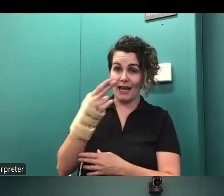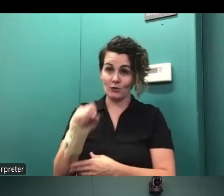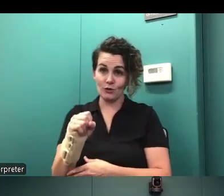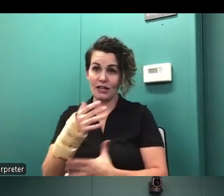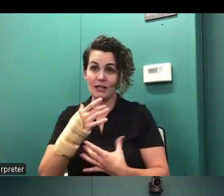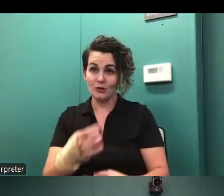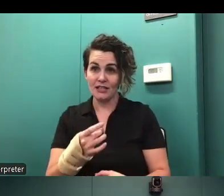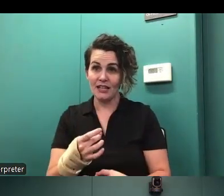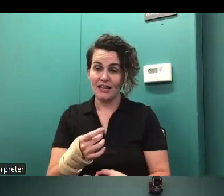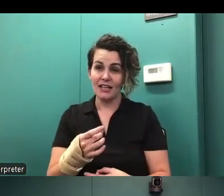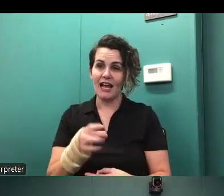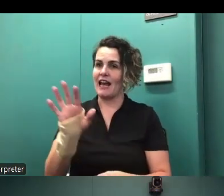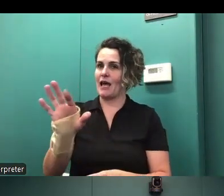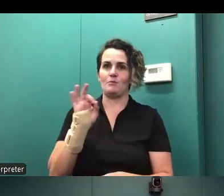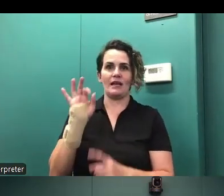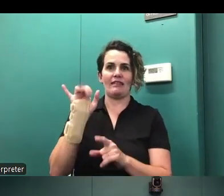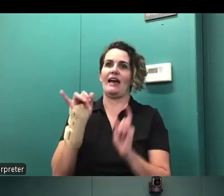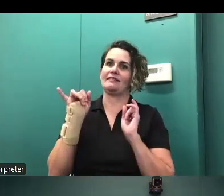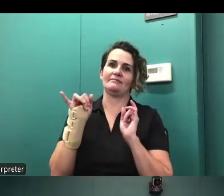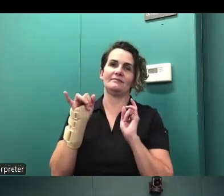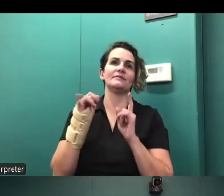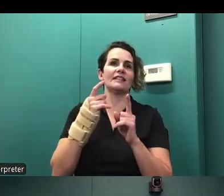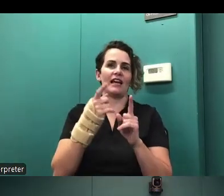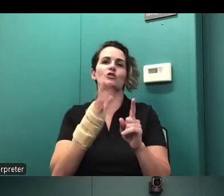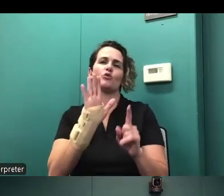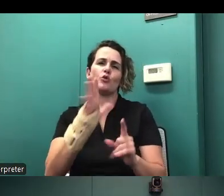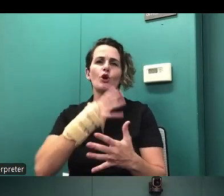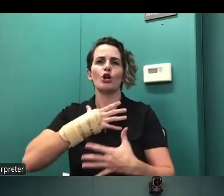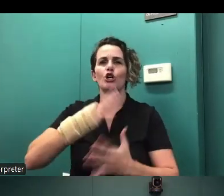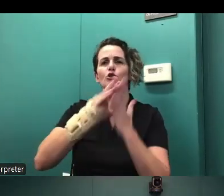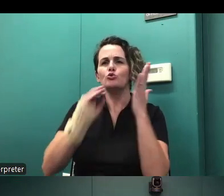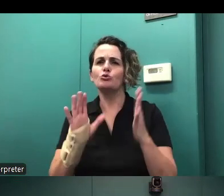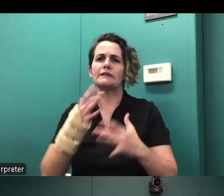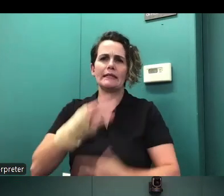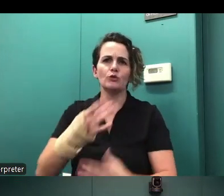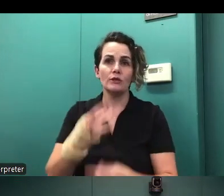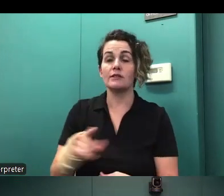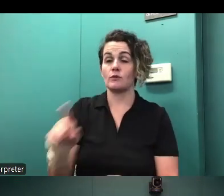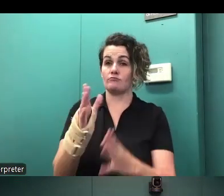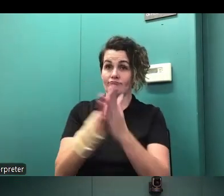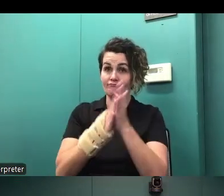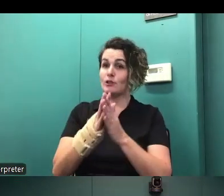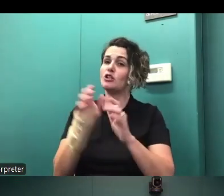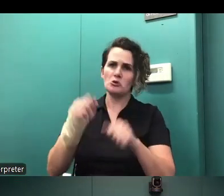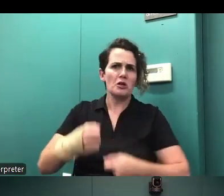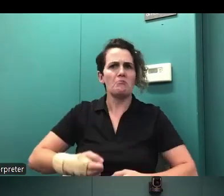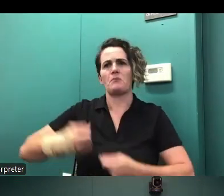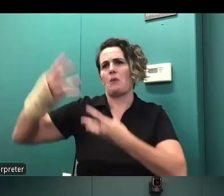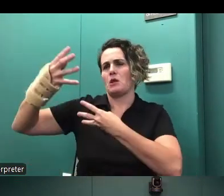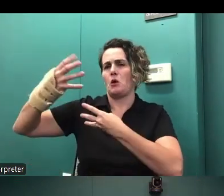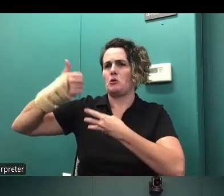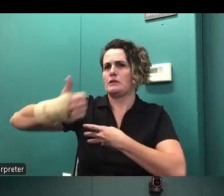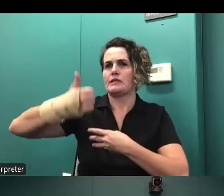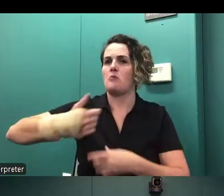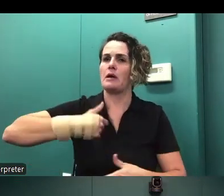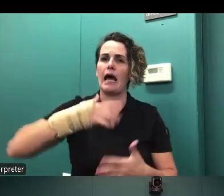kids are interested in, and that's what I customize here, Yeah. right? If you're really ambitious, you can upload or put something in yourself. I